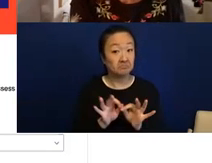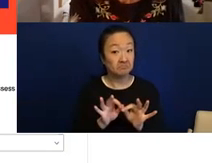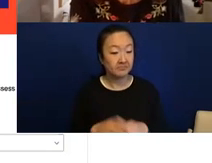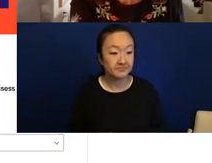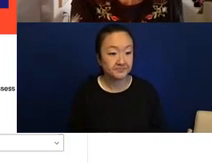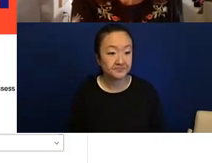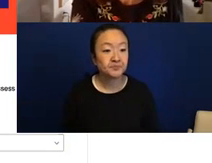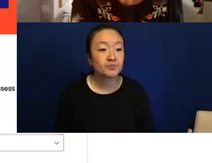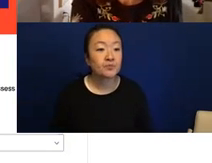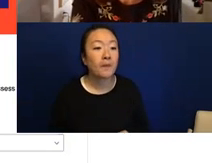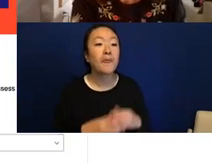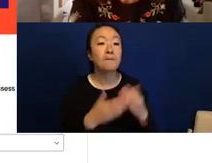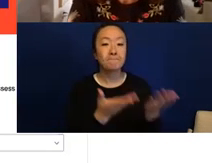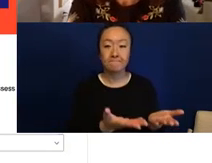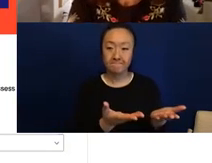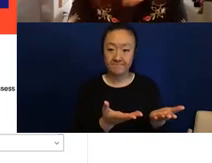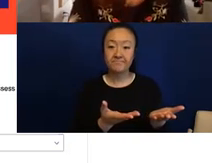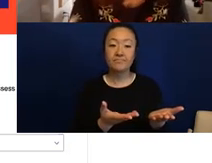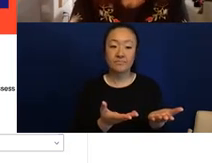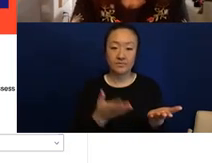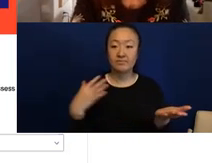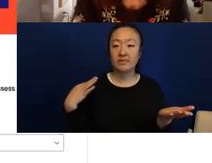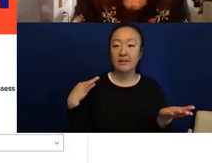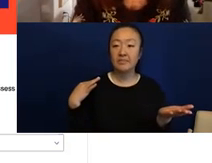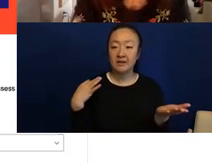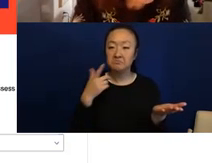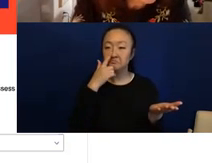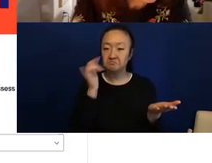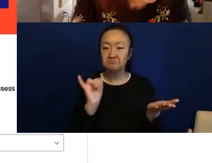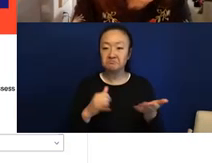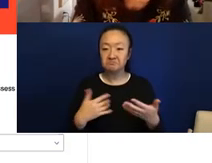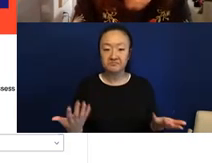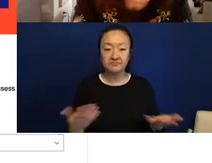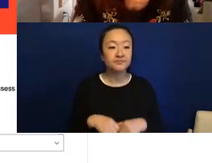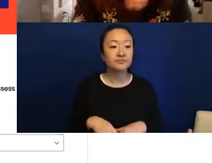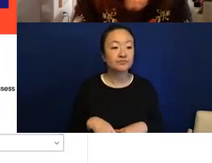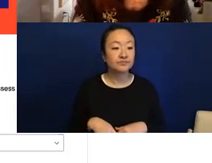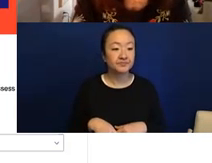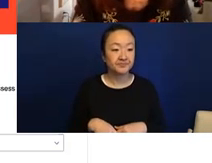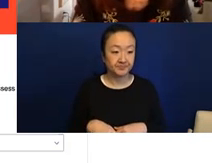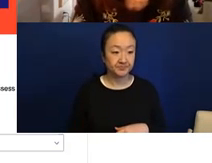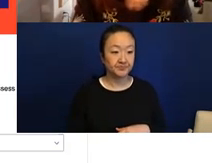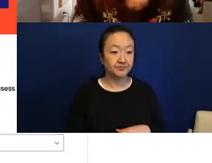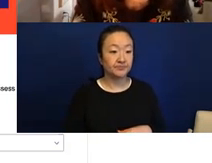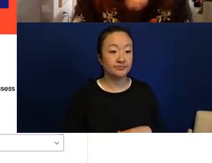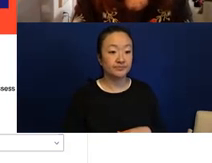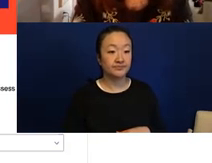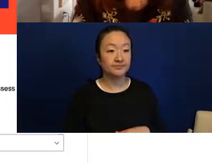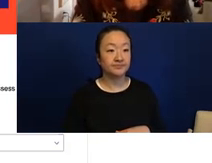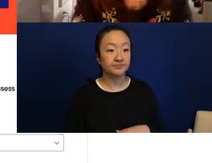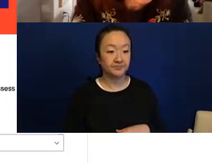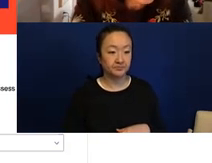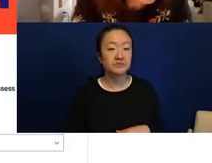Okay, so this is what the application looks like. It's on JotForm, as I stated earlier.